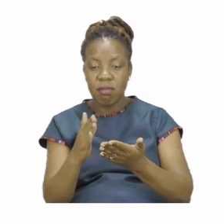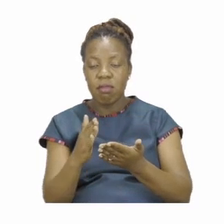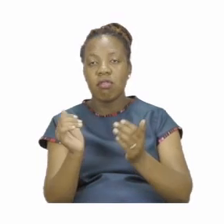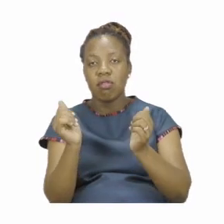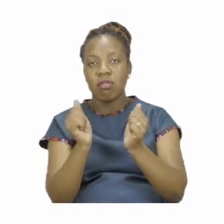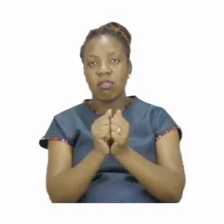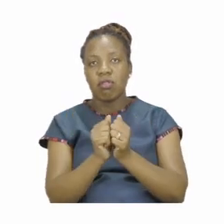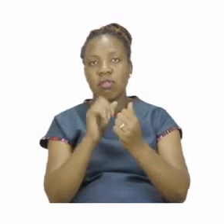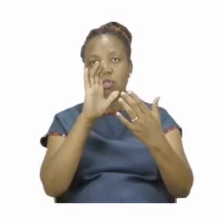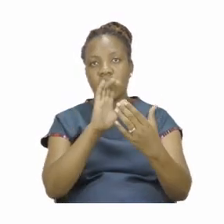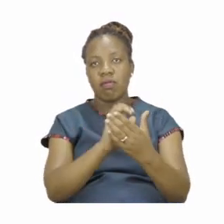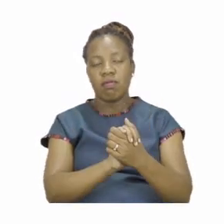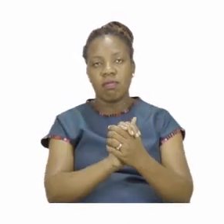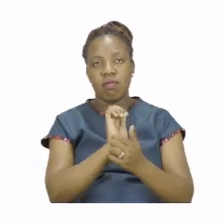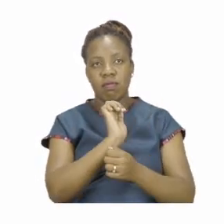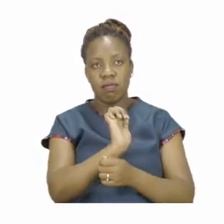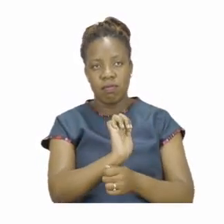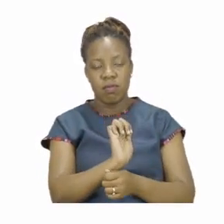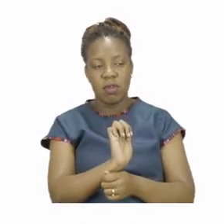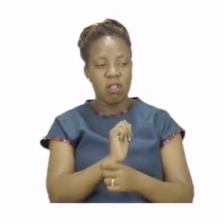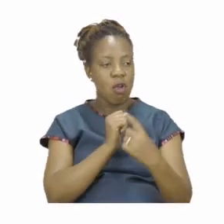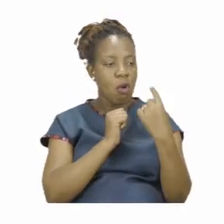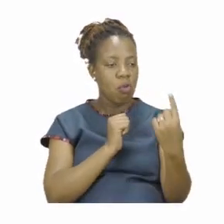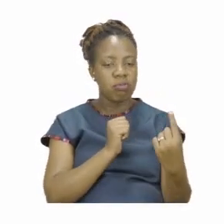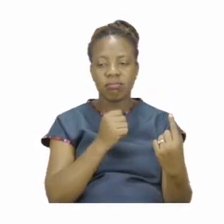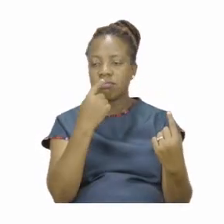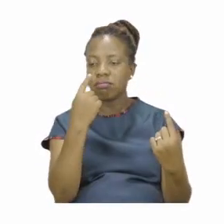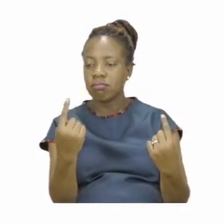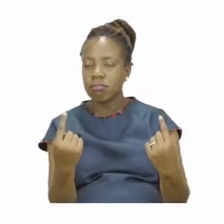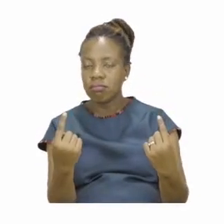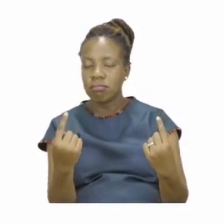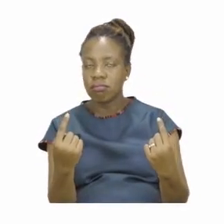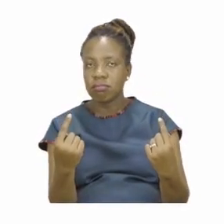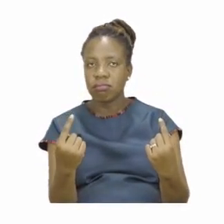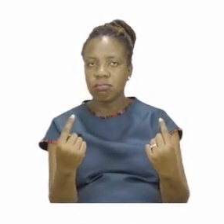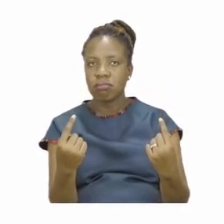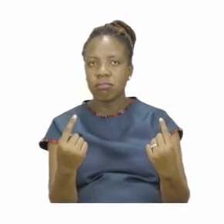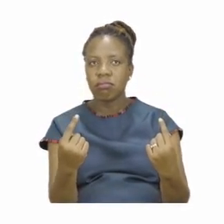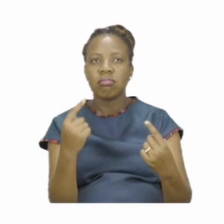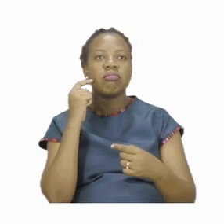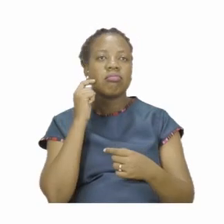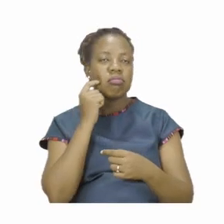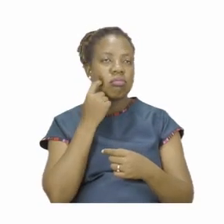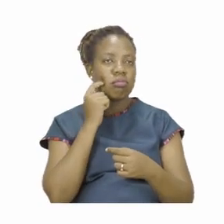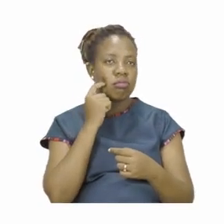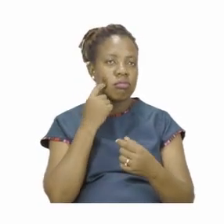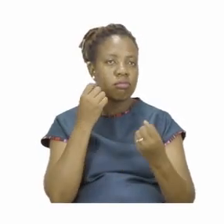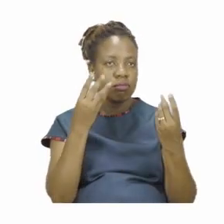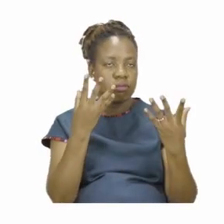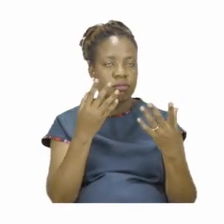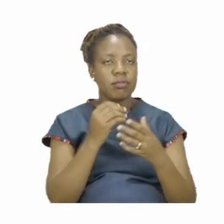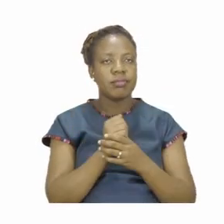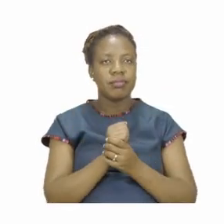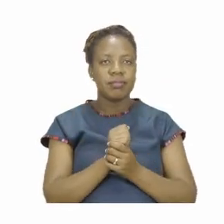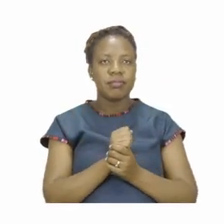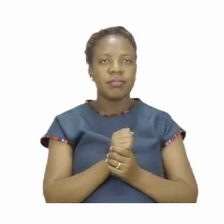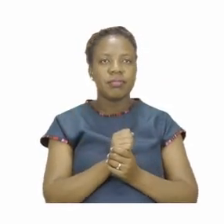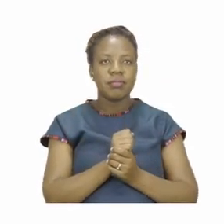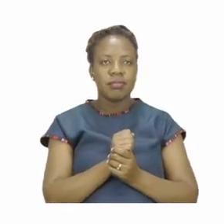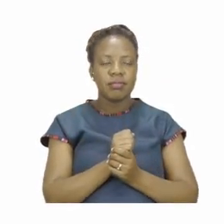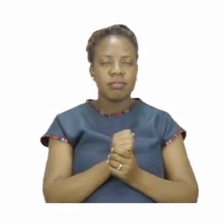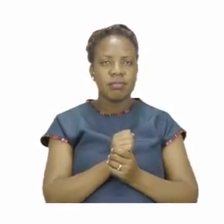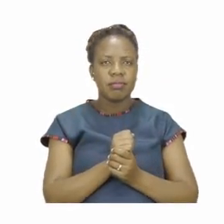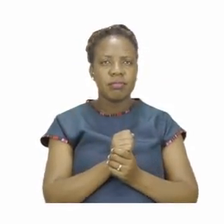friend. How many sweets does each one have? Now we have to make a number